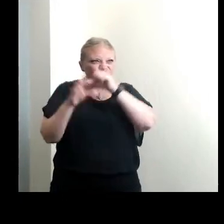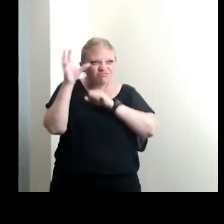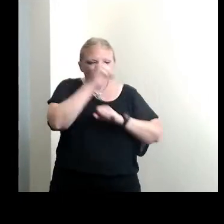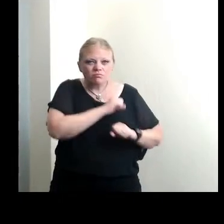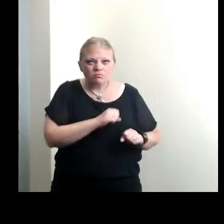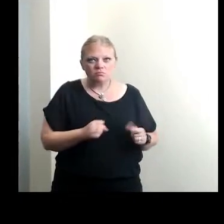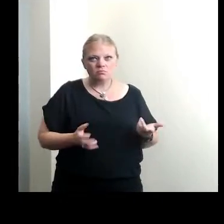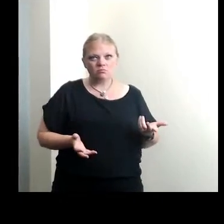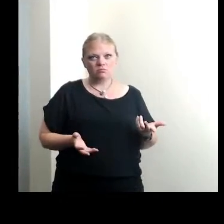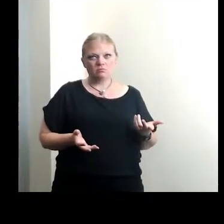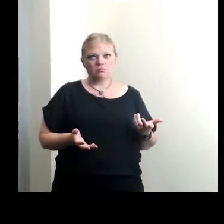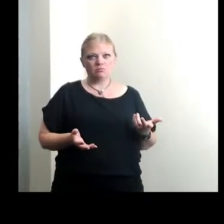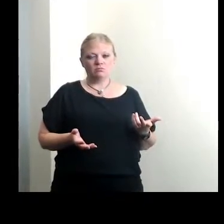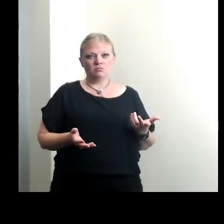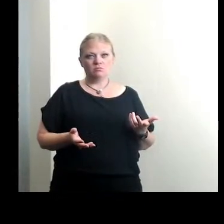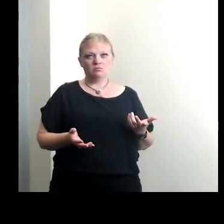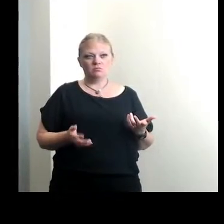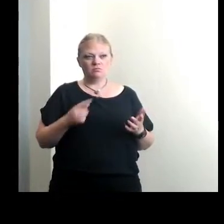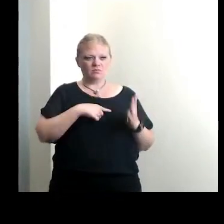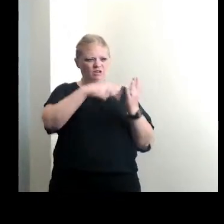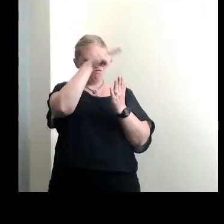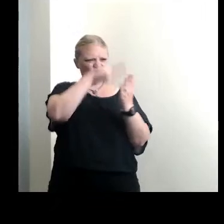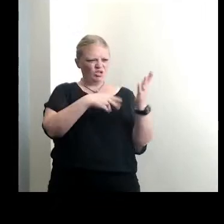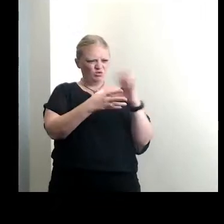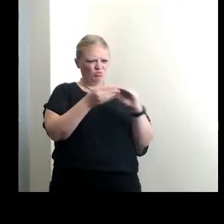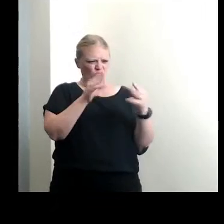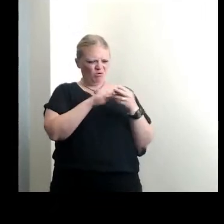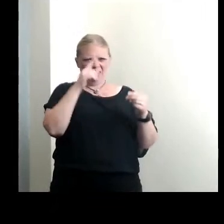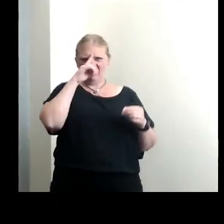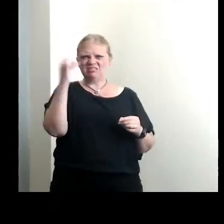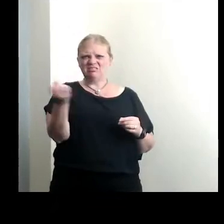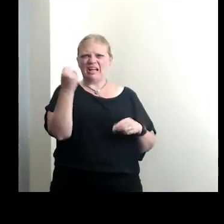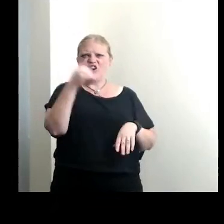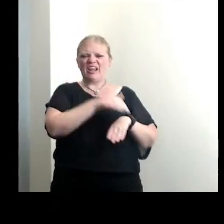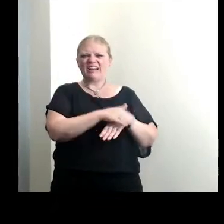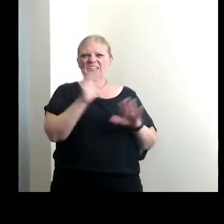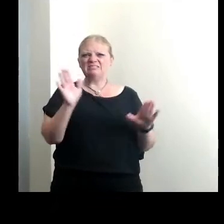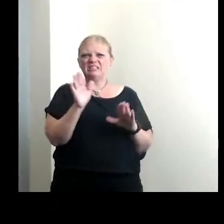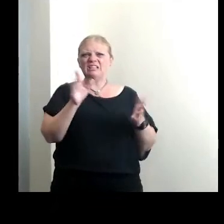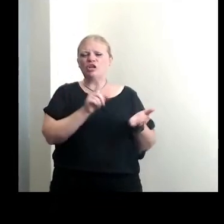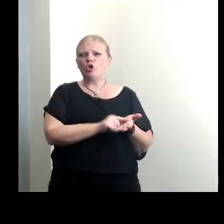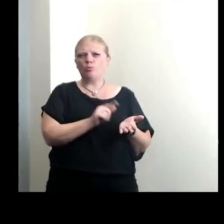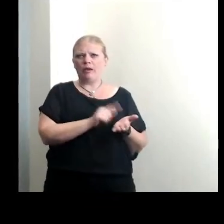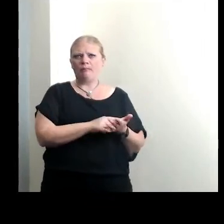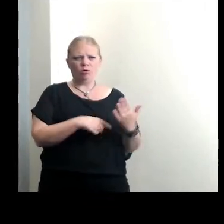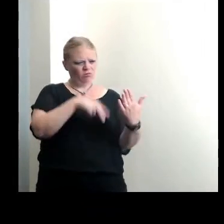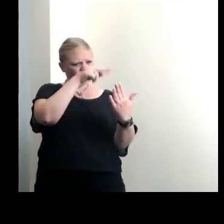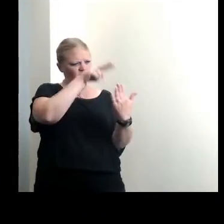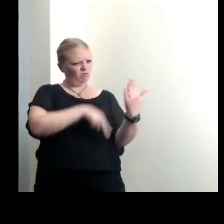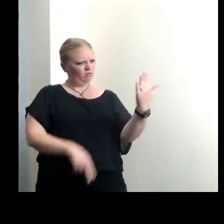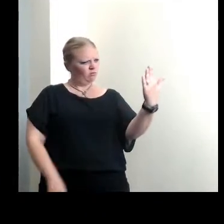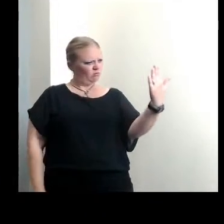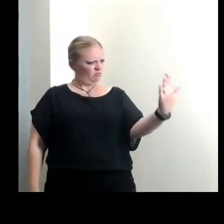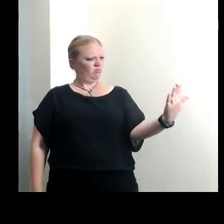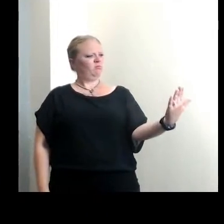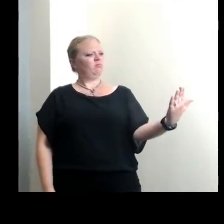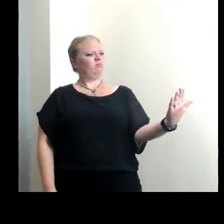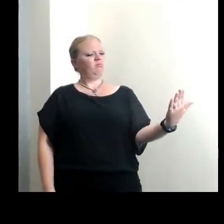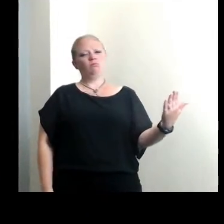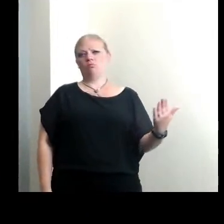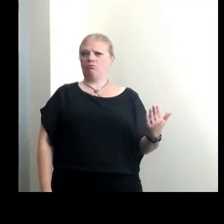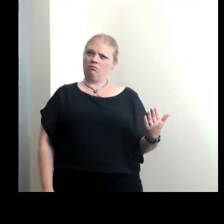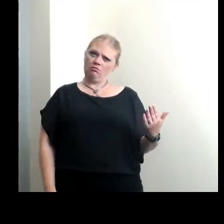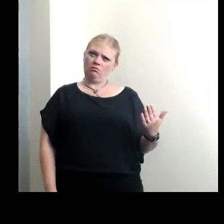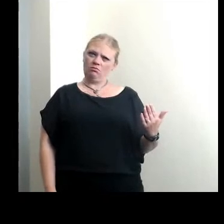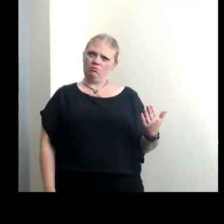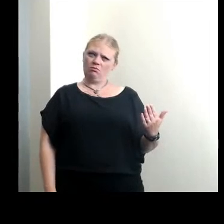I read a story, I think it was Saturday night I read the story, it was in Sunday's paper, and reading it and go, and reading